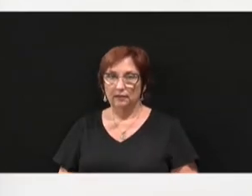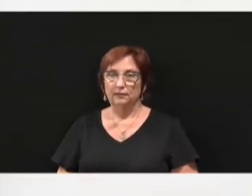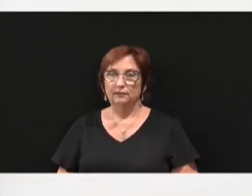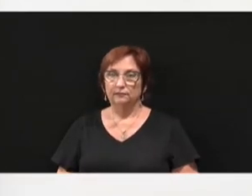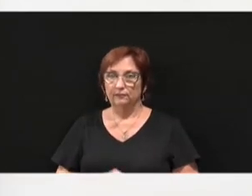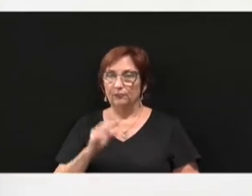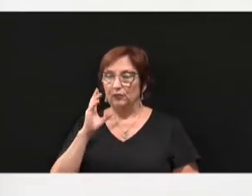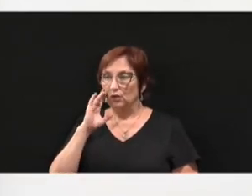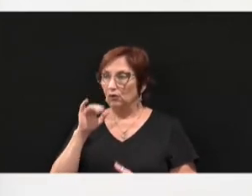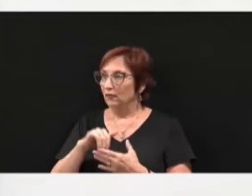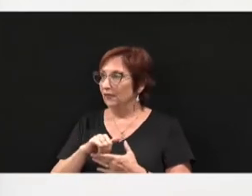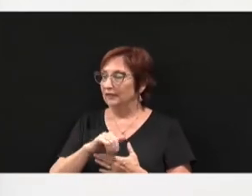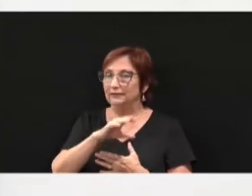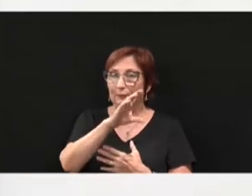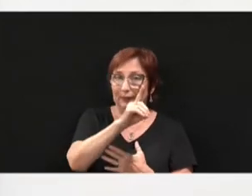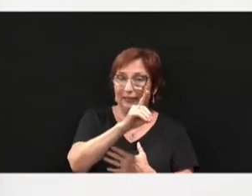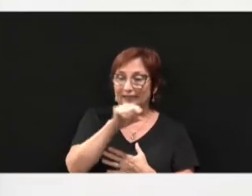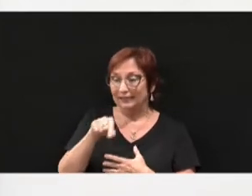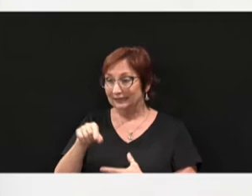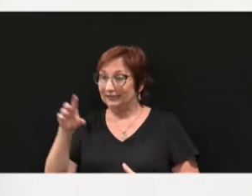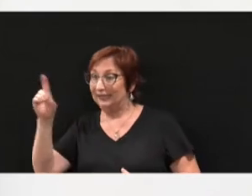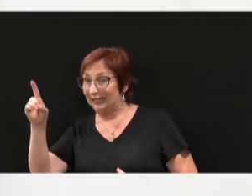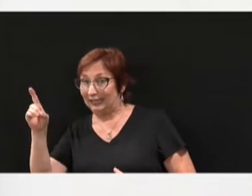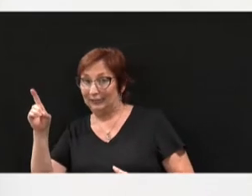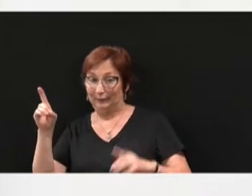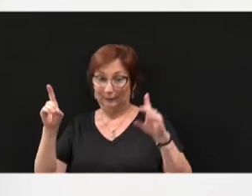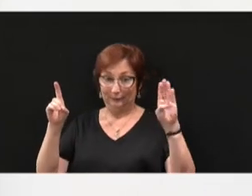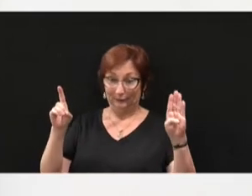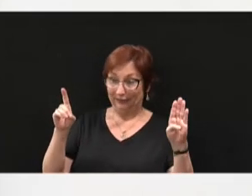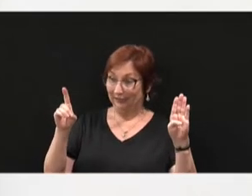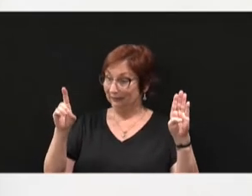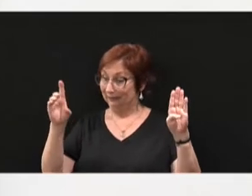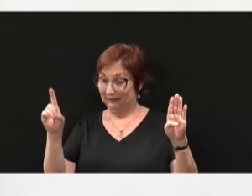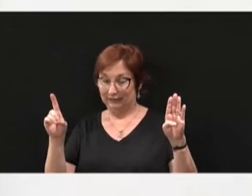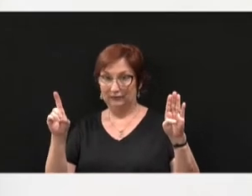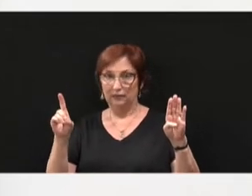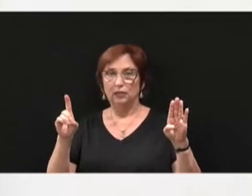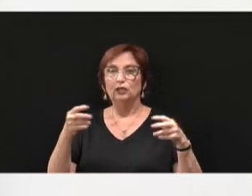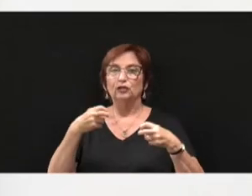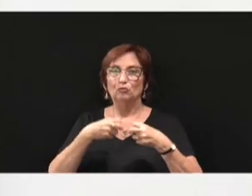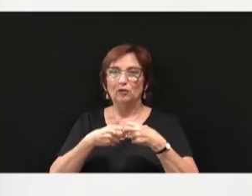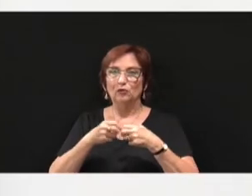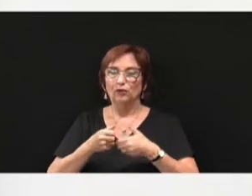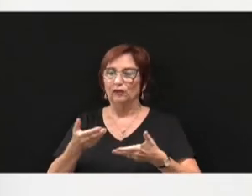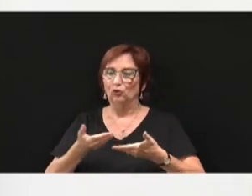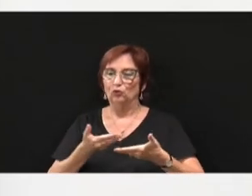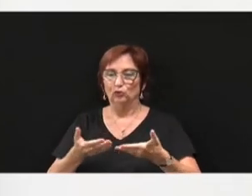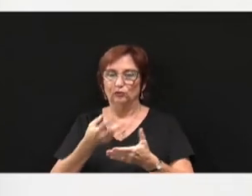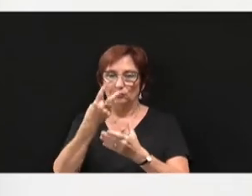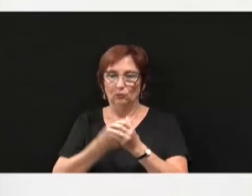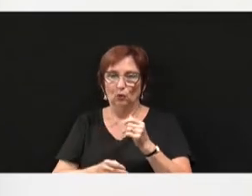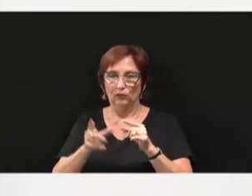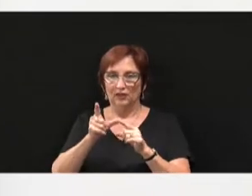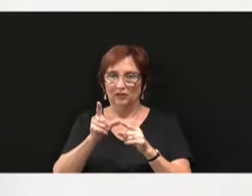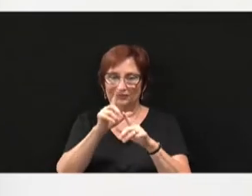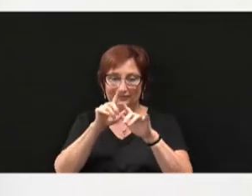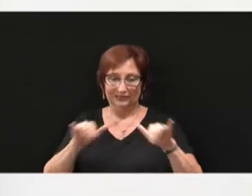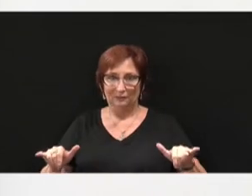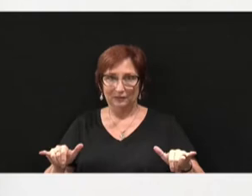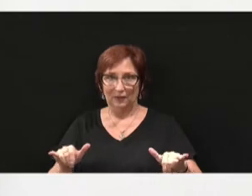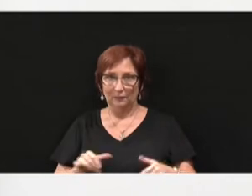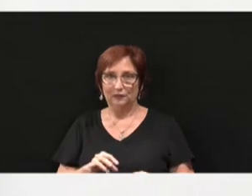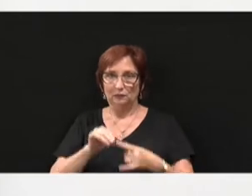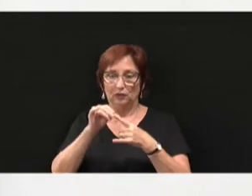You know, this is a B and this is a D. The problem with introducing both of them at the same time, particularly